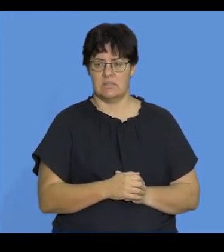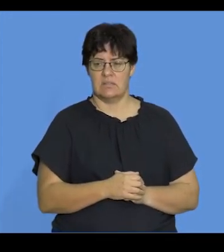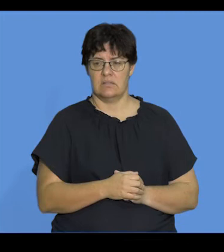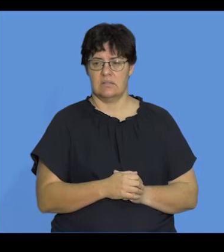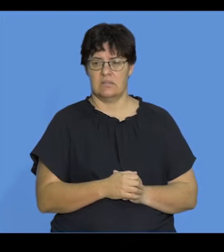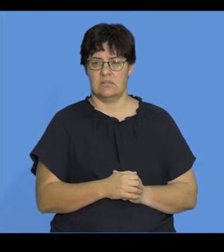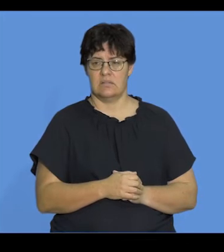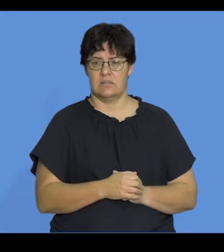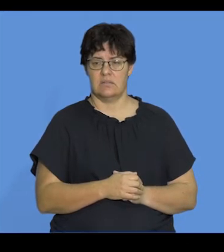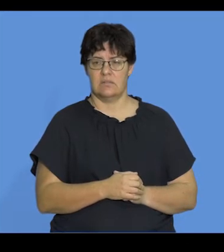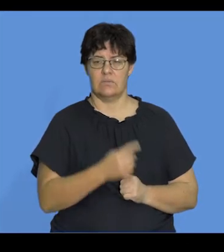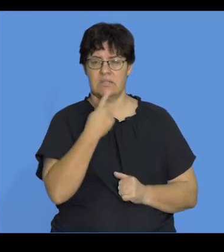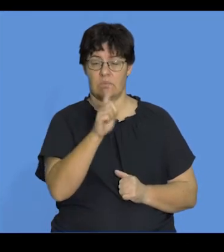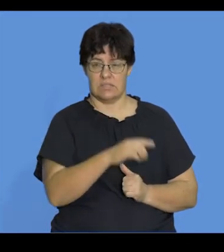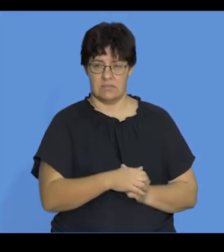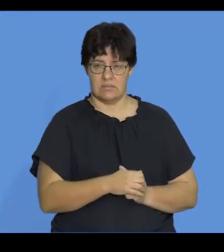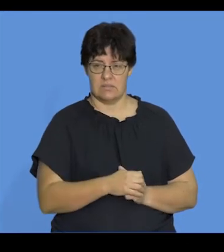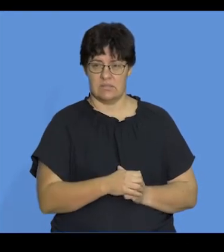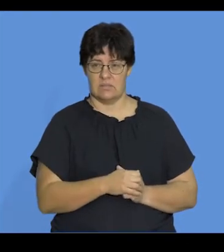X, okay,